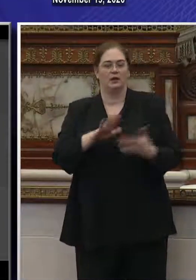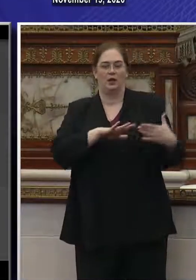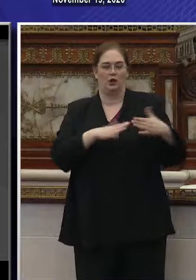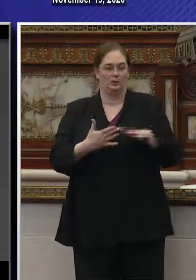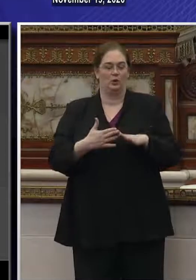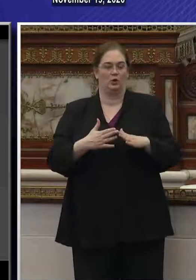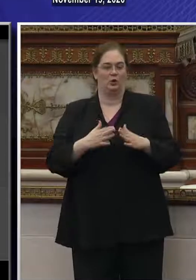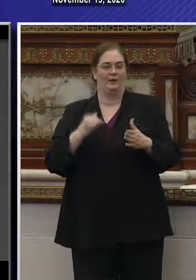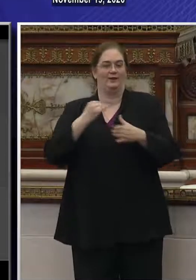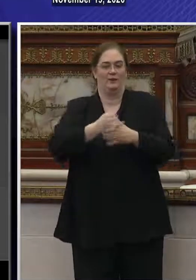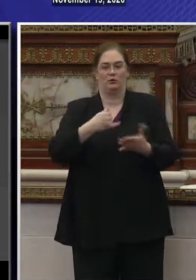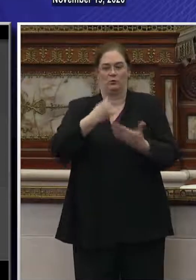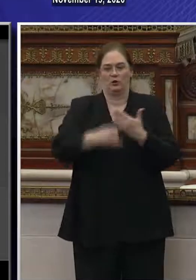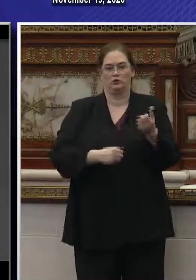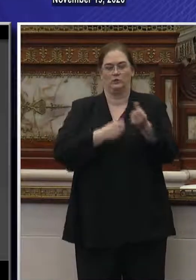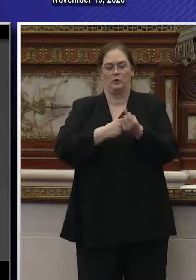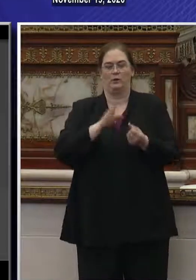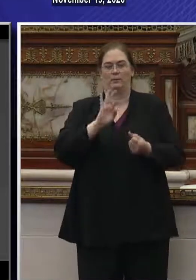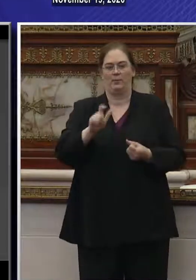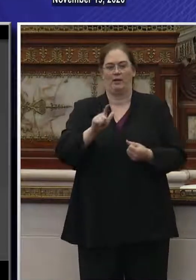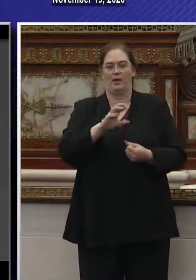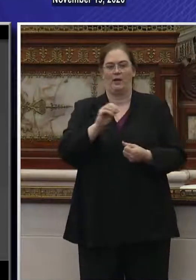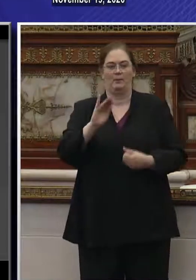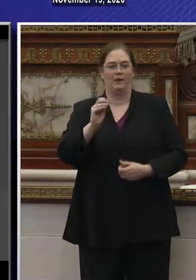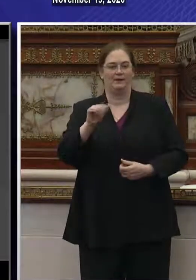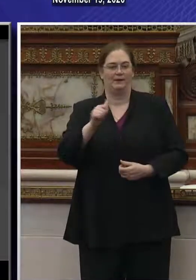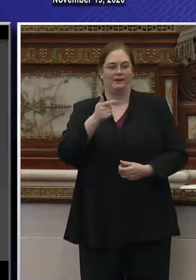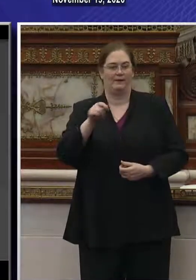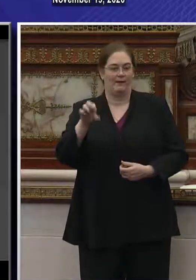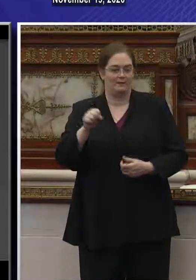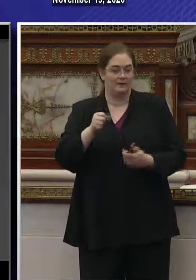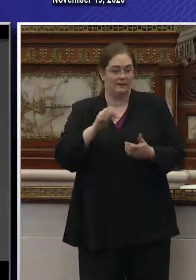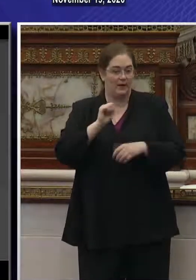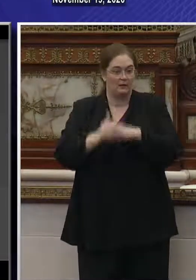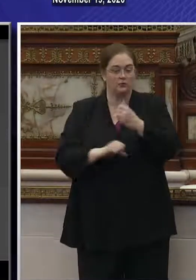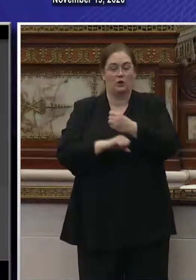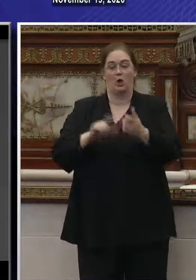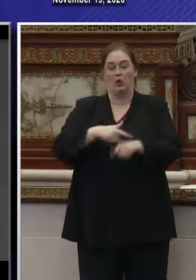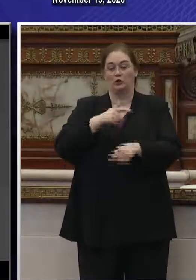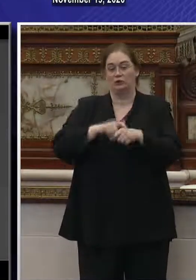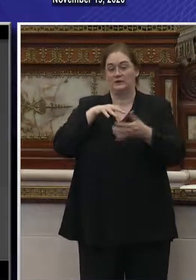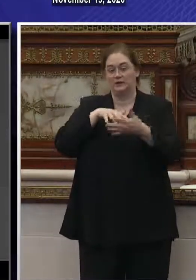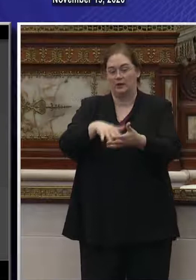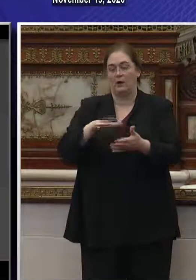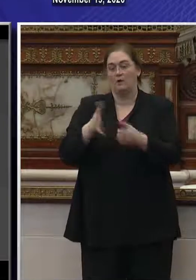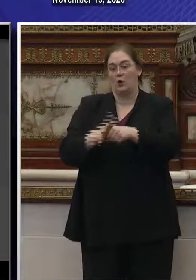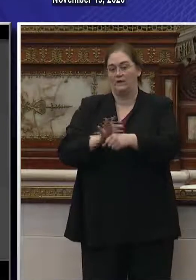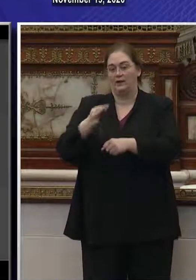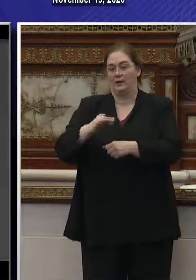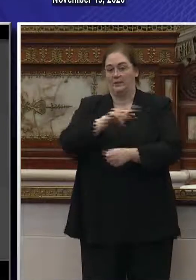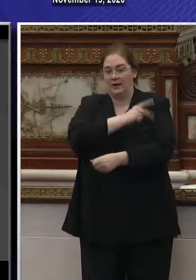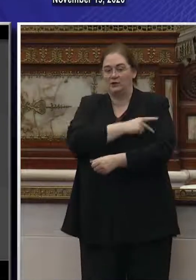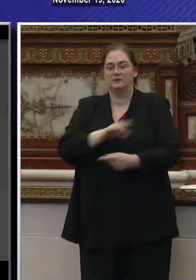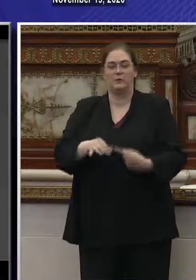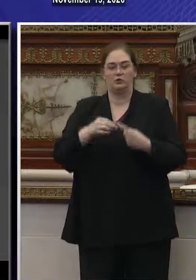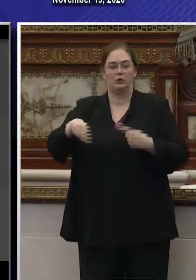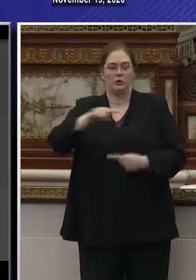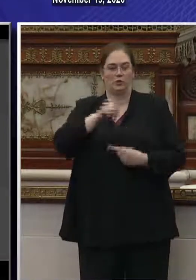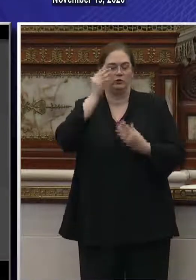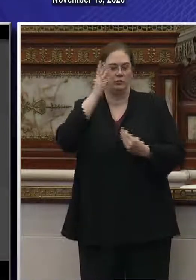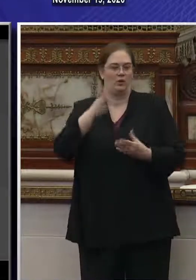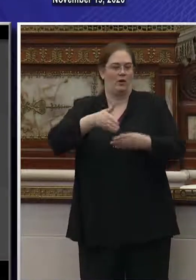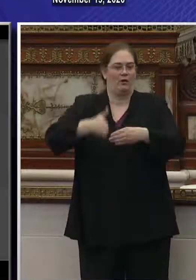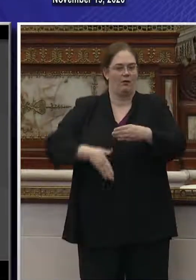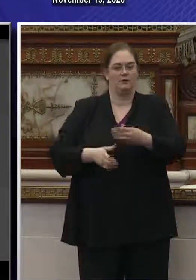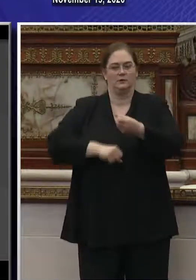community intervention project supported by the Bill and Melinda Gates Foundation, the longitudinal study of COVID-19 patients, especially those patient-reported